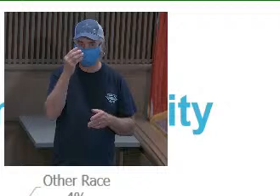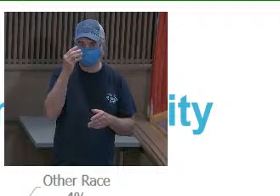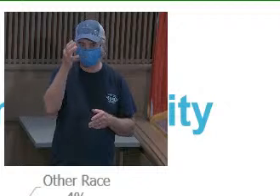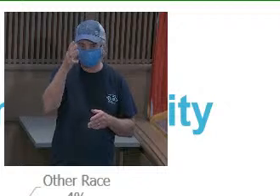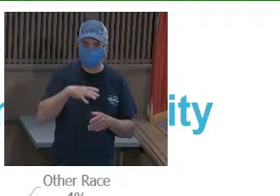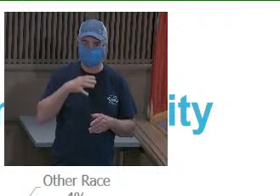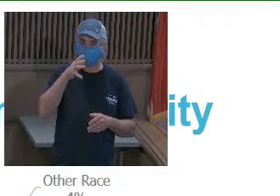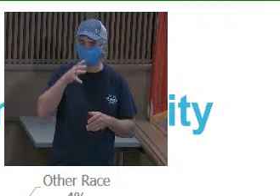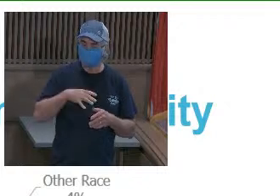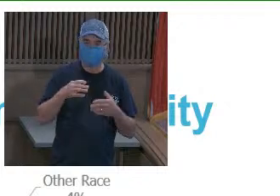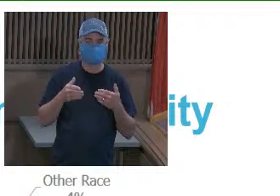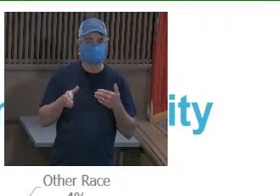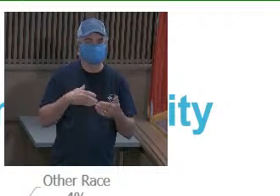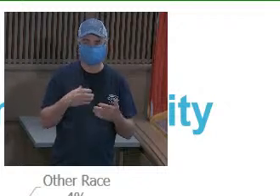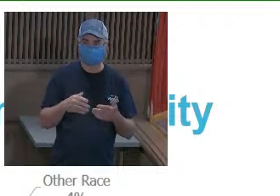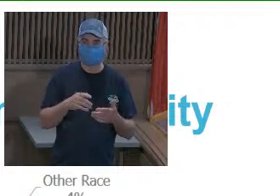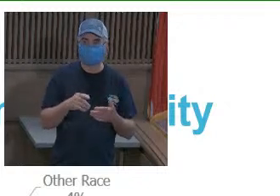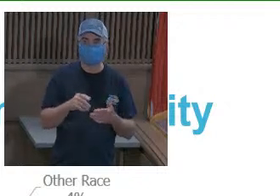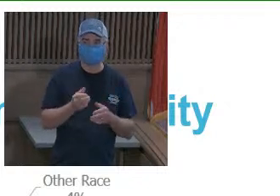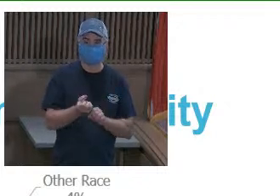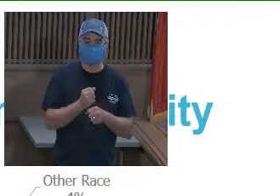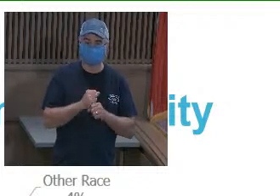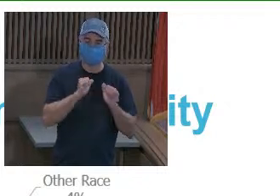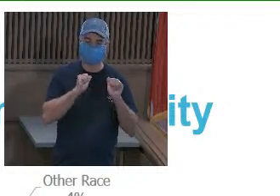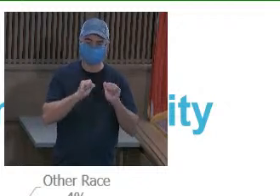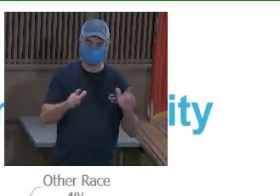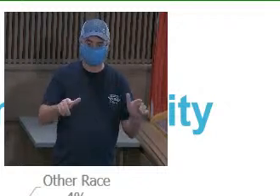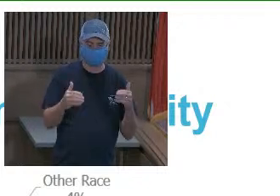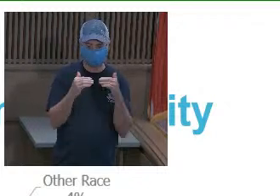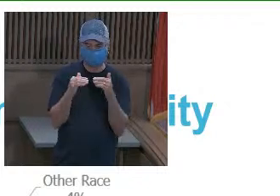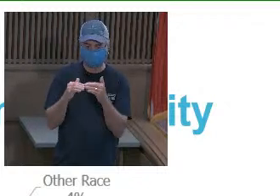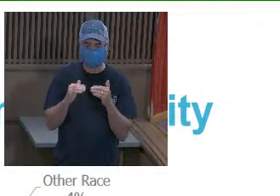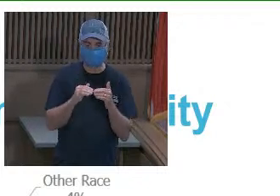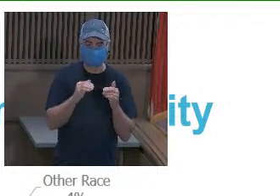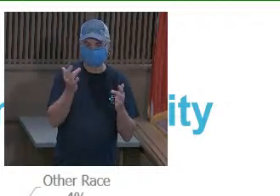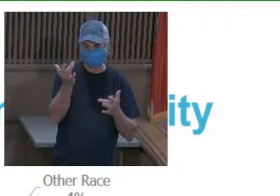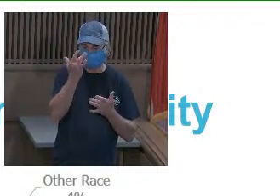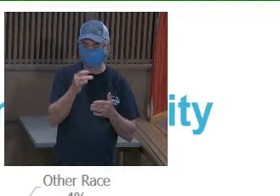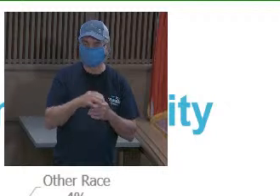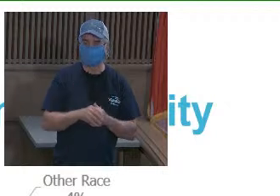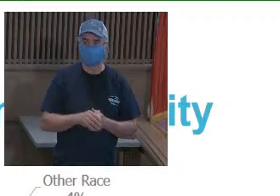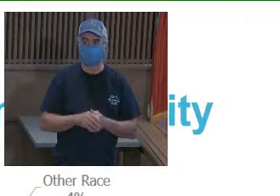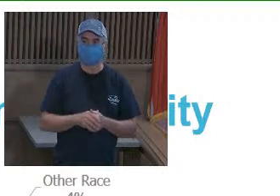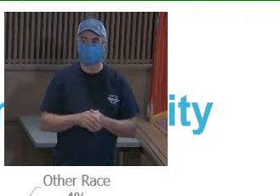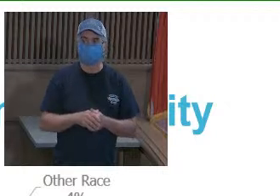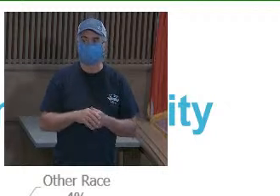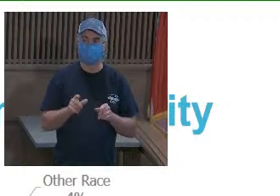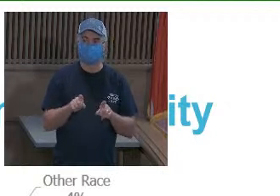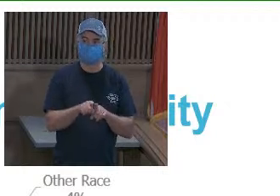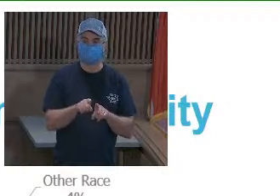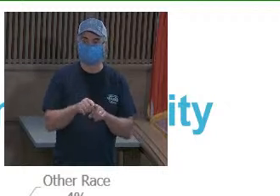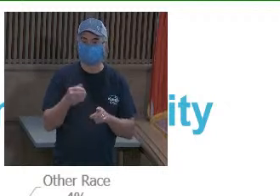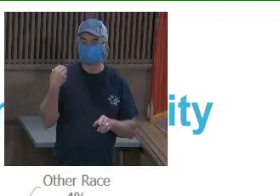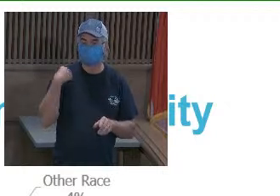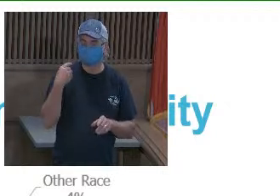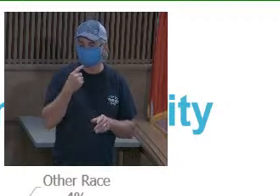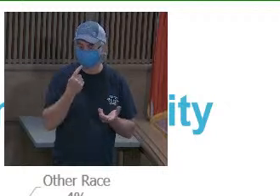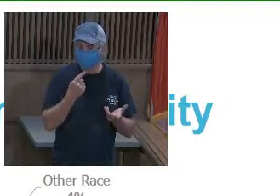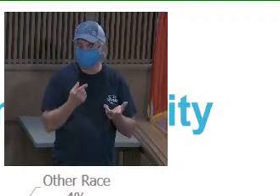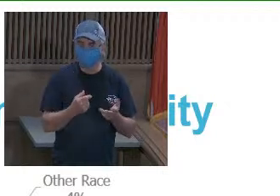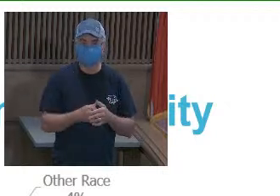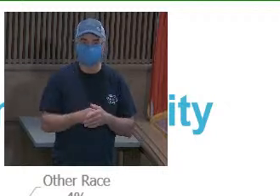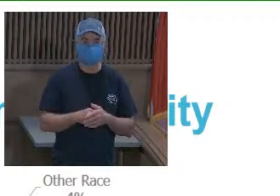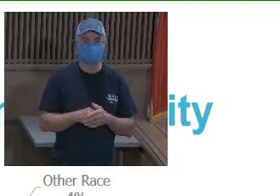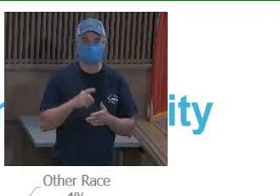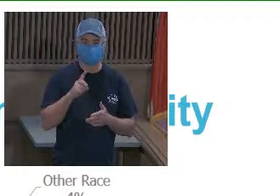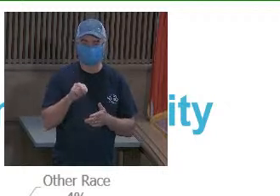everybody, and that's something that we all need to think about. You know, as the chairman stated, we do have a